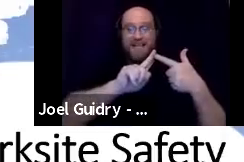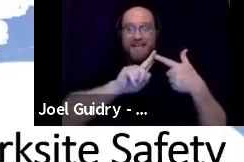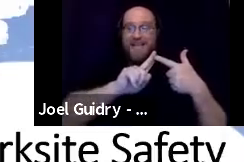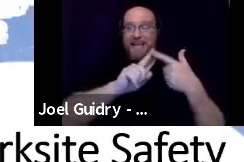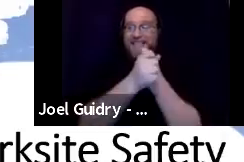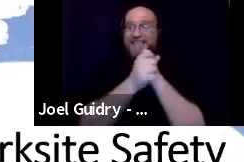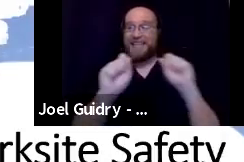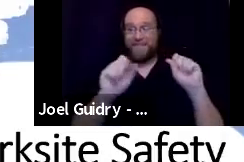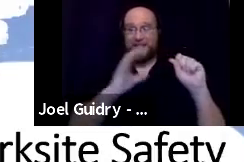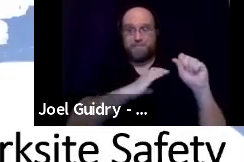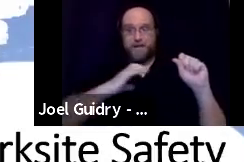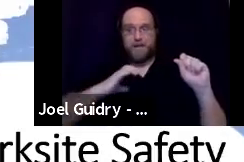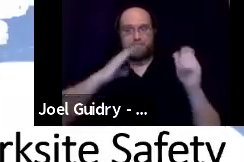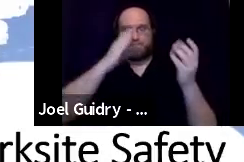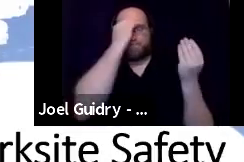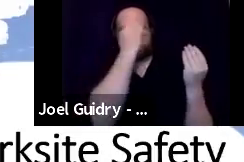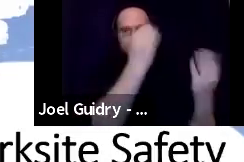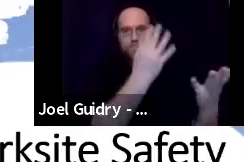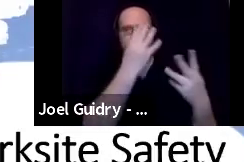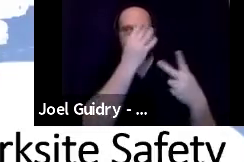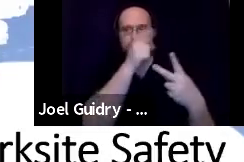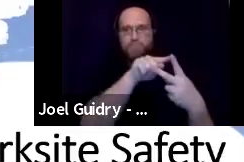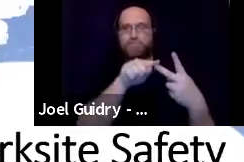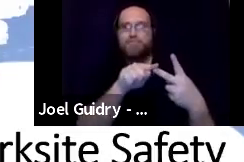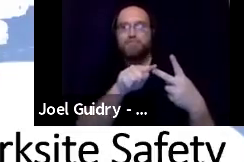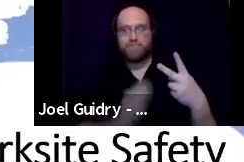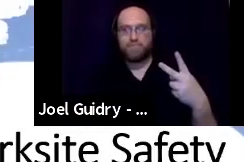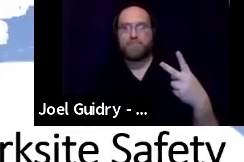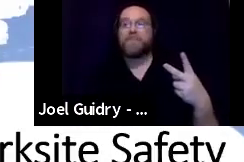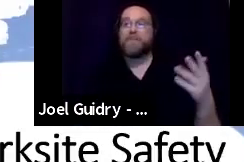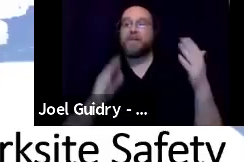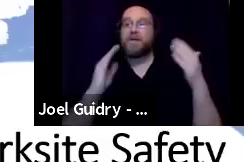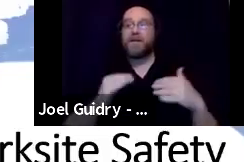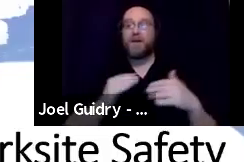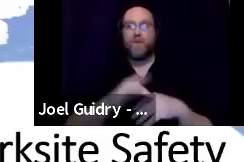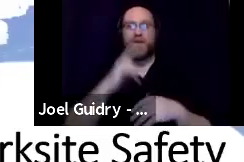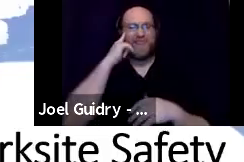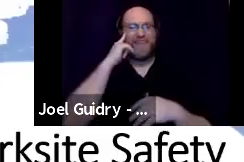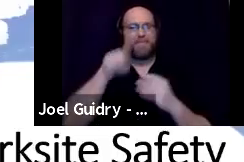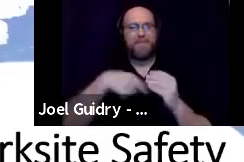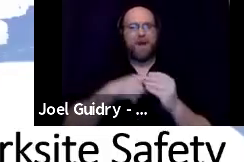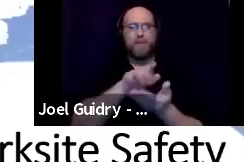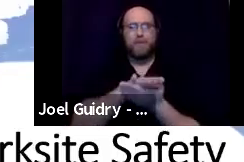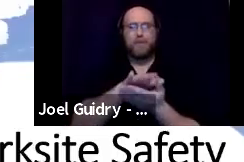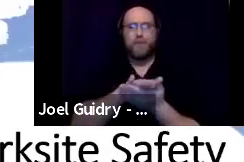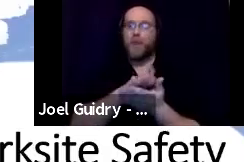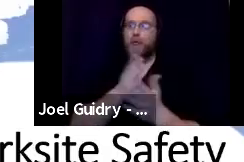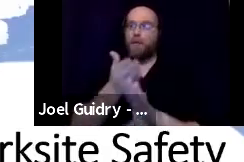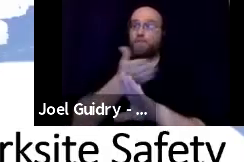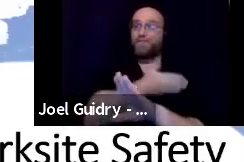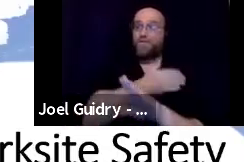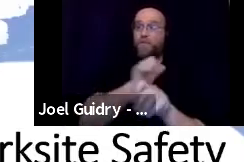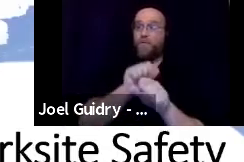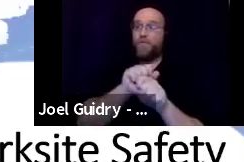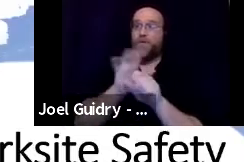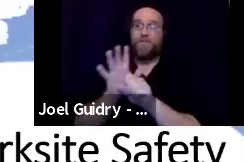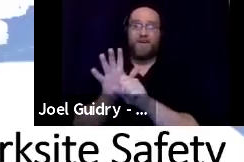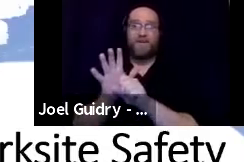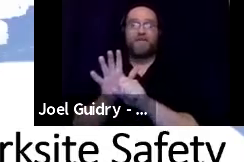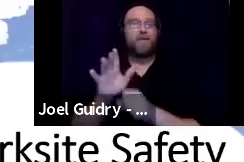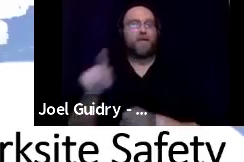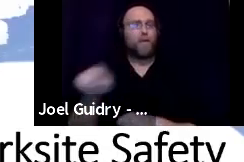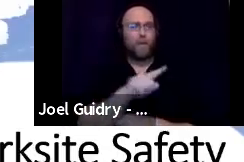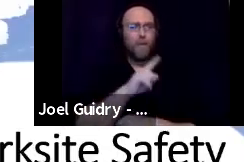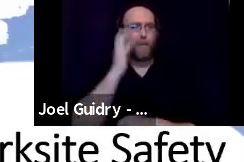that. When we think about school pre-COVID, we've all experienced that running out